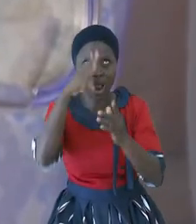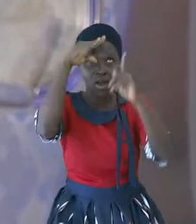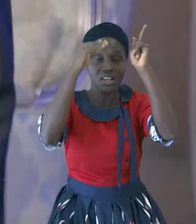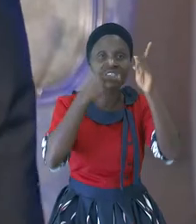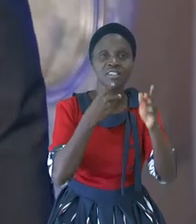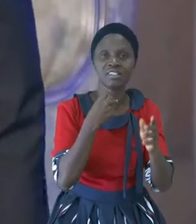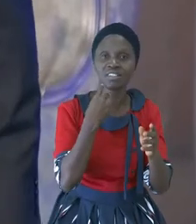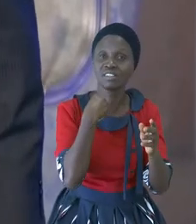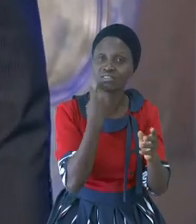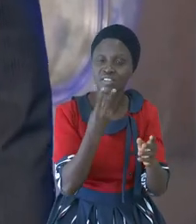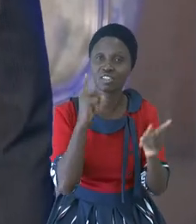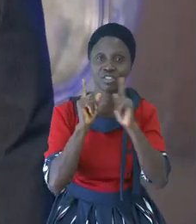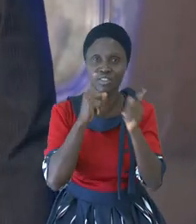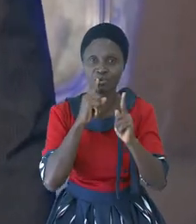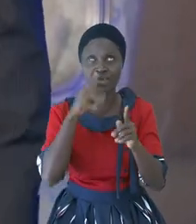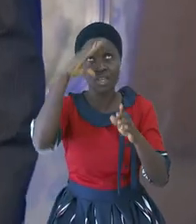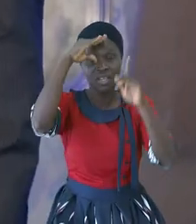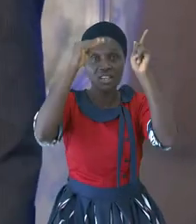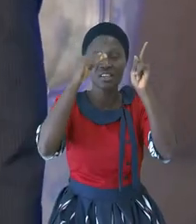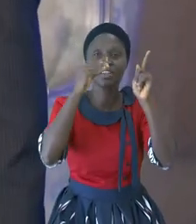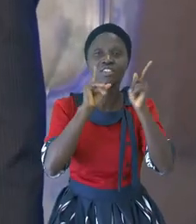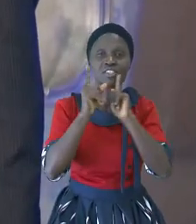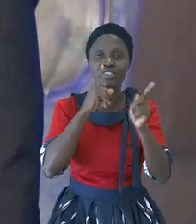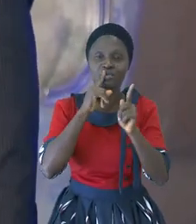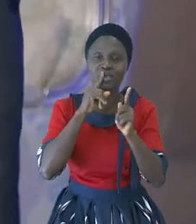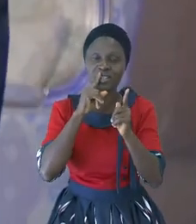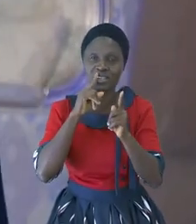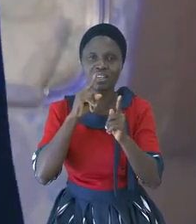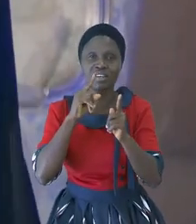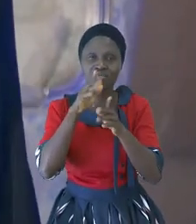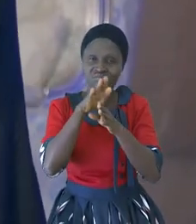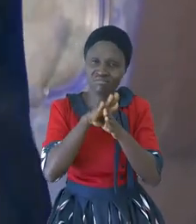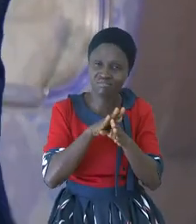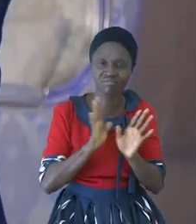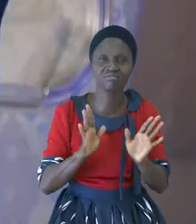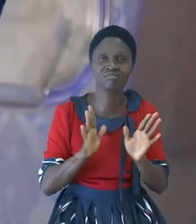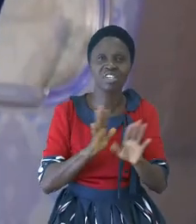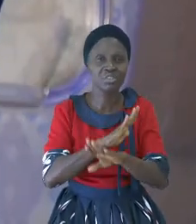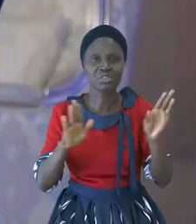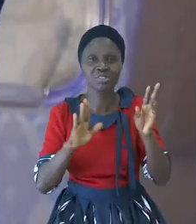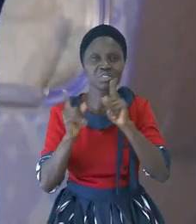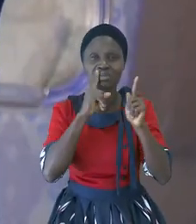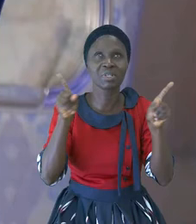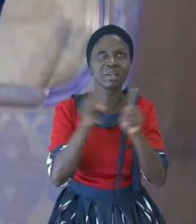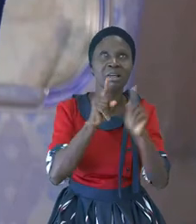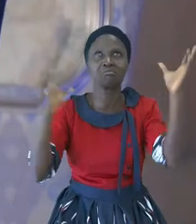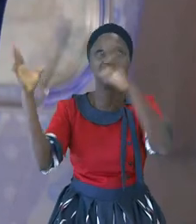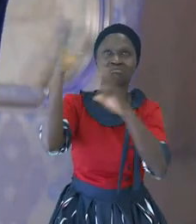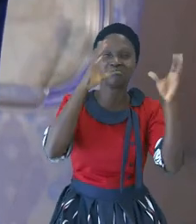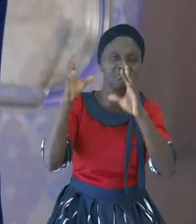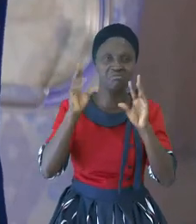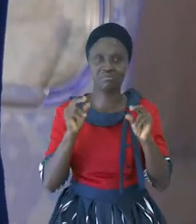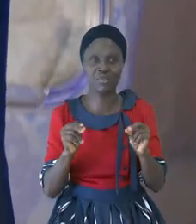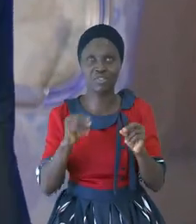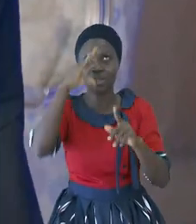ocean. He's still small voice. And Elijah realized God is talking. And he wrapped himself with that. And then